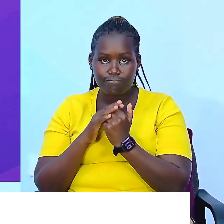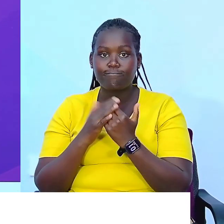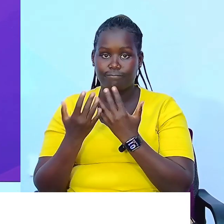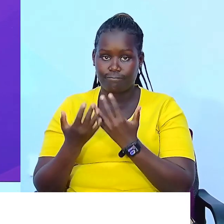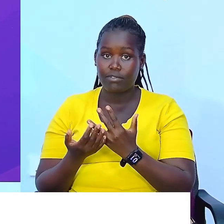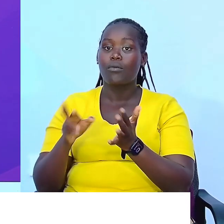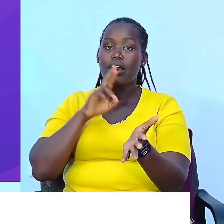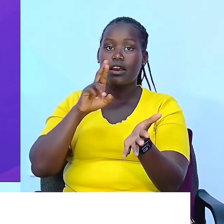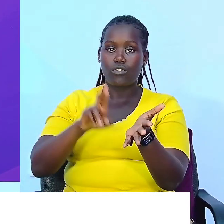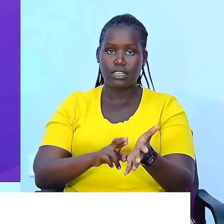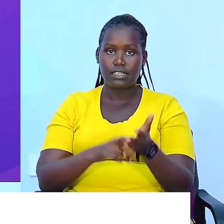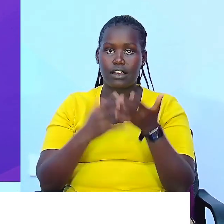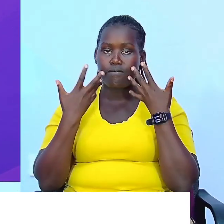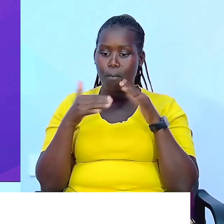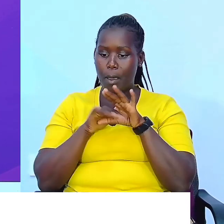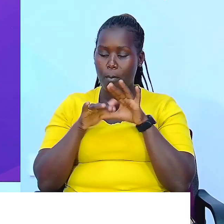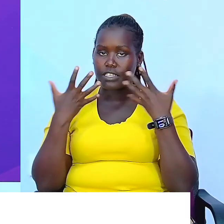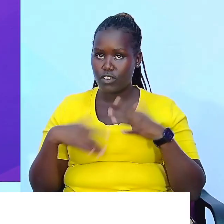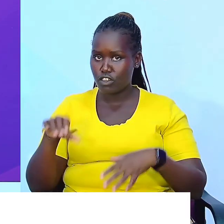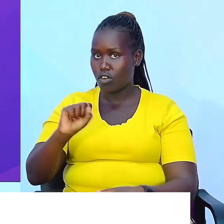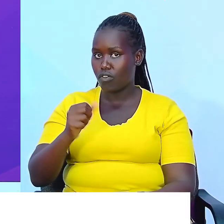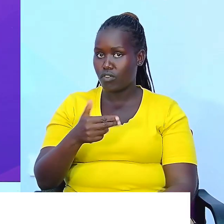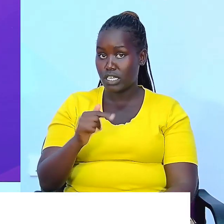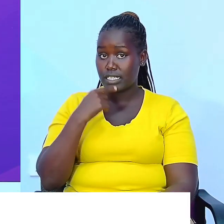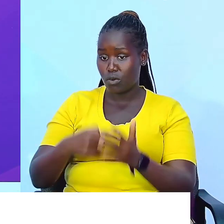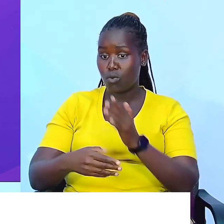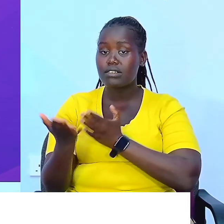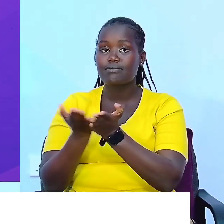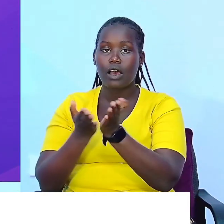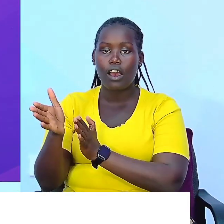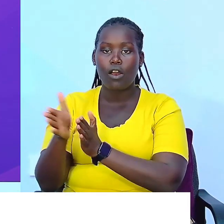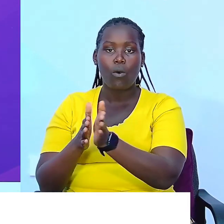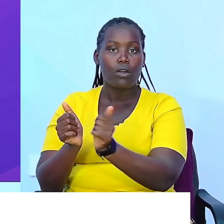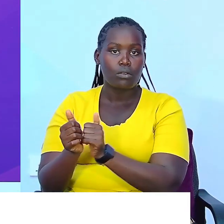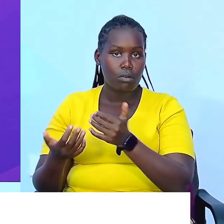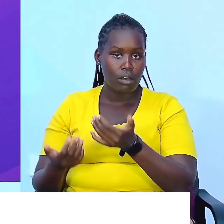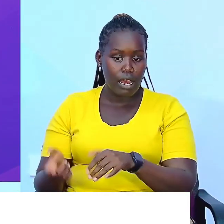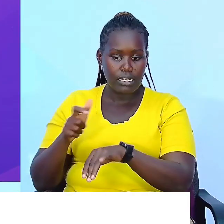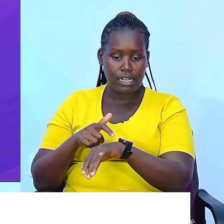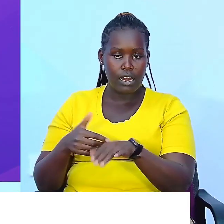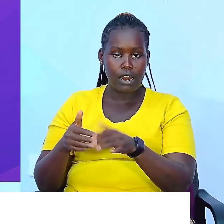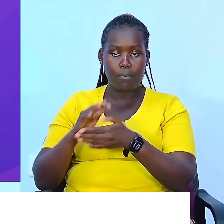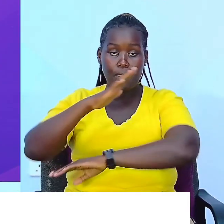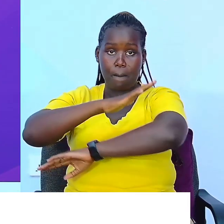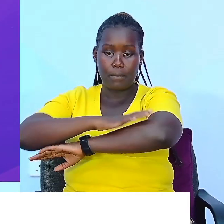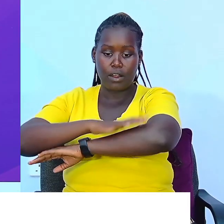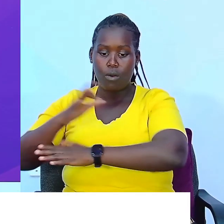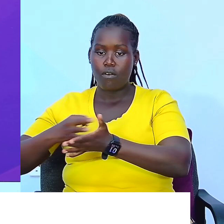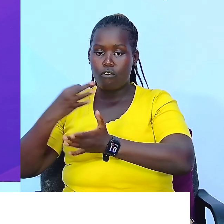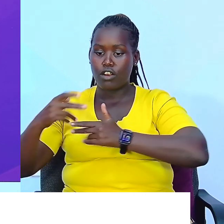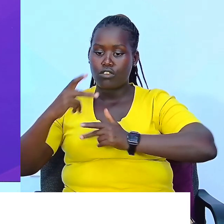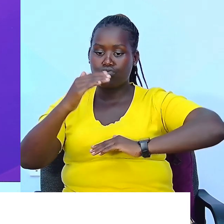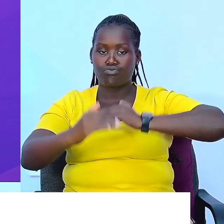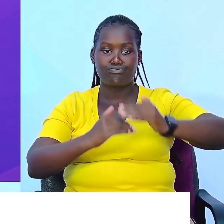being registered members. They said services were disrupted as the platform failed to process